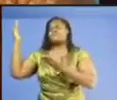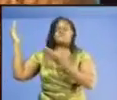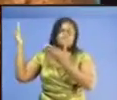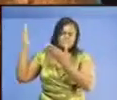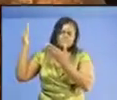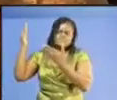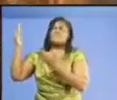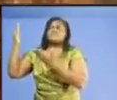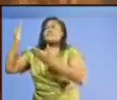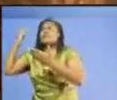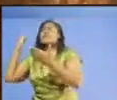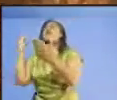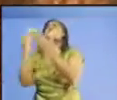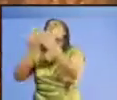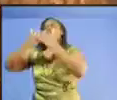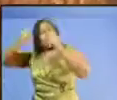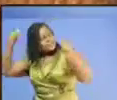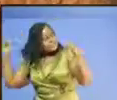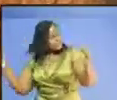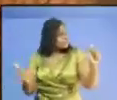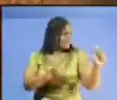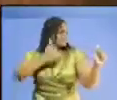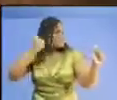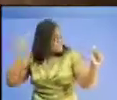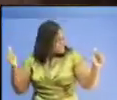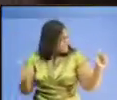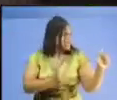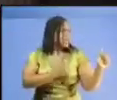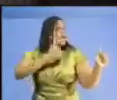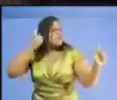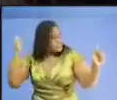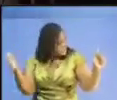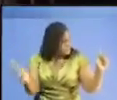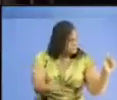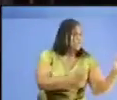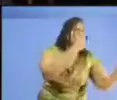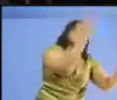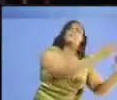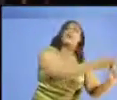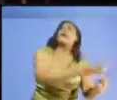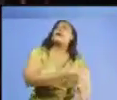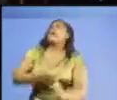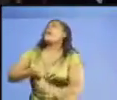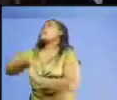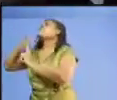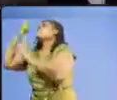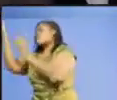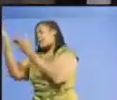everything. Goodness is running out, it's running out.